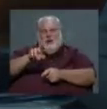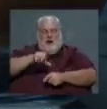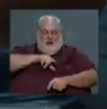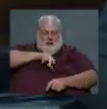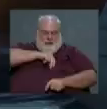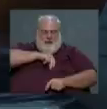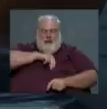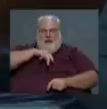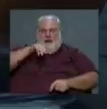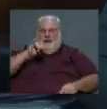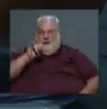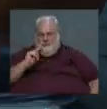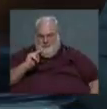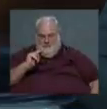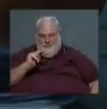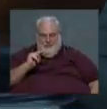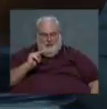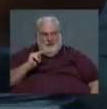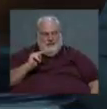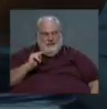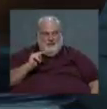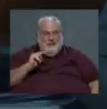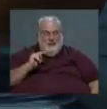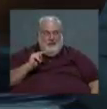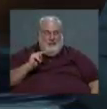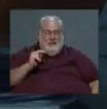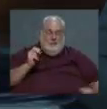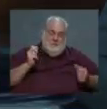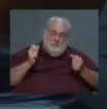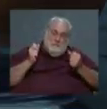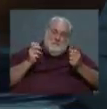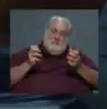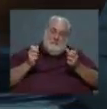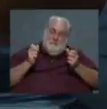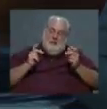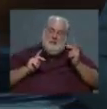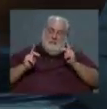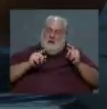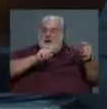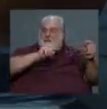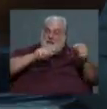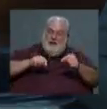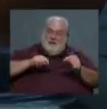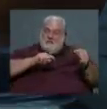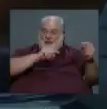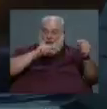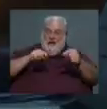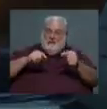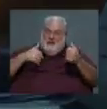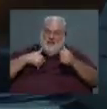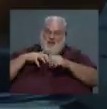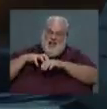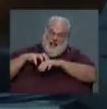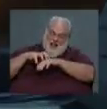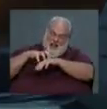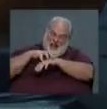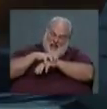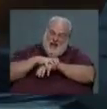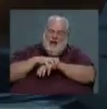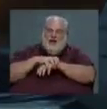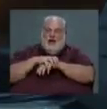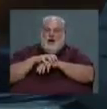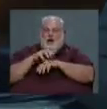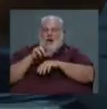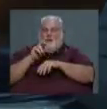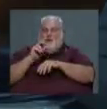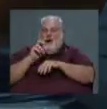in giving. Of course, a lot of those folks have been to many of our meetings, and now they've cultivated rock gardens, and so